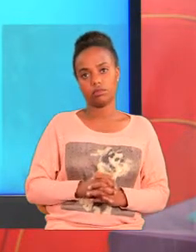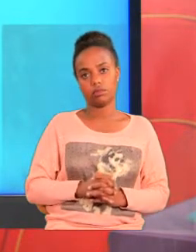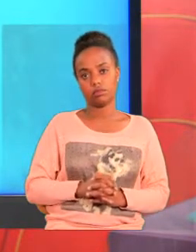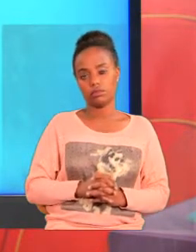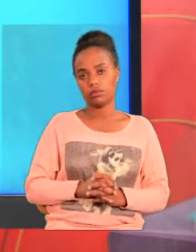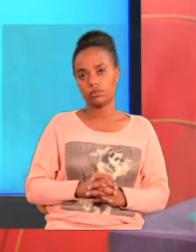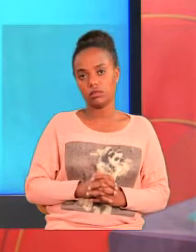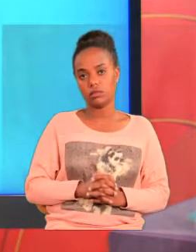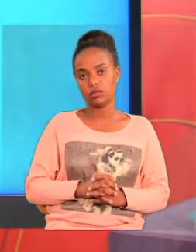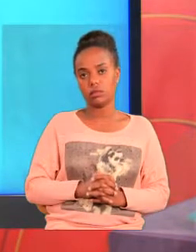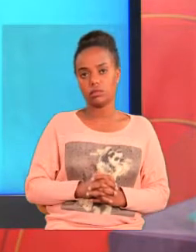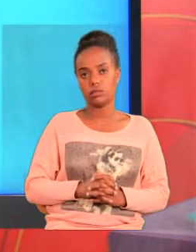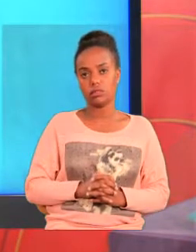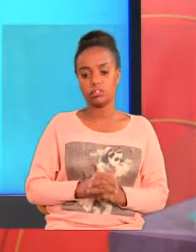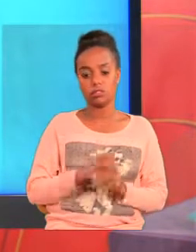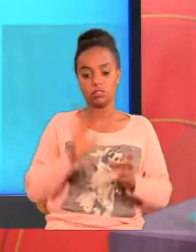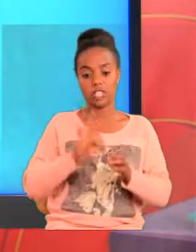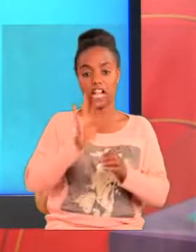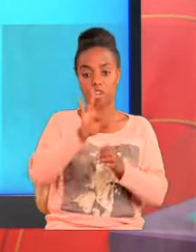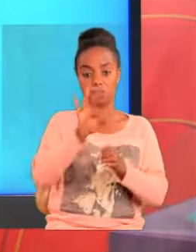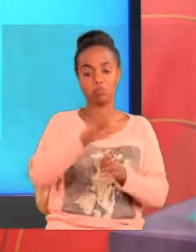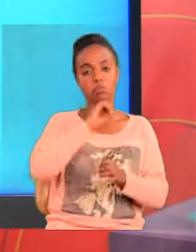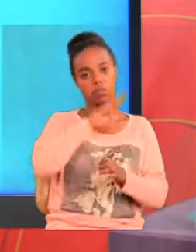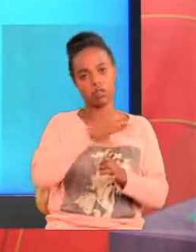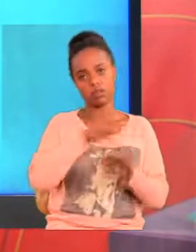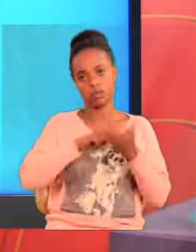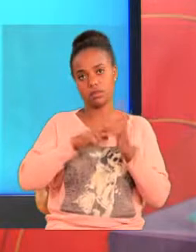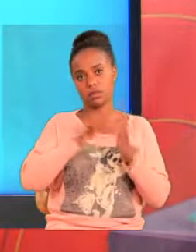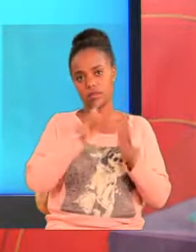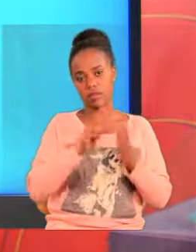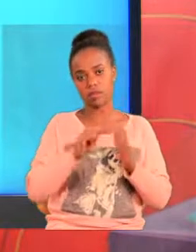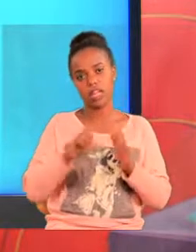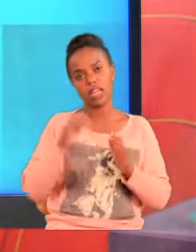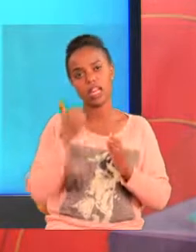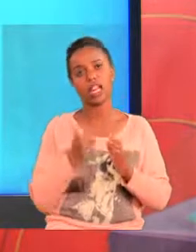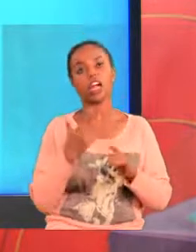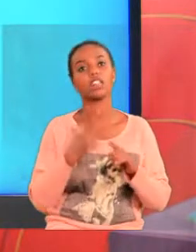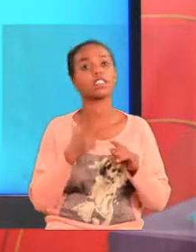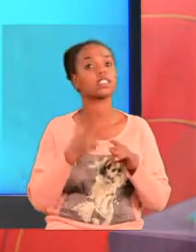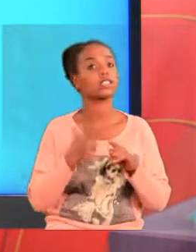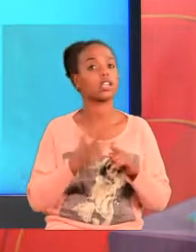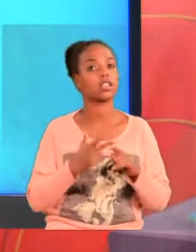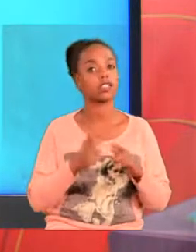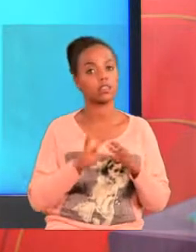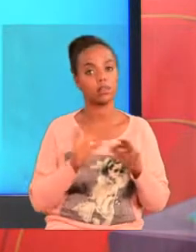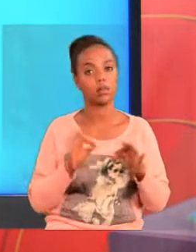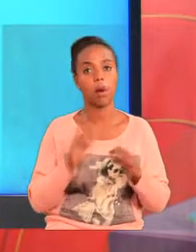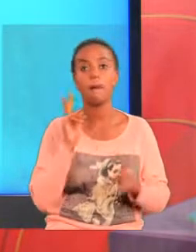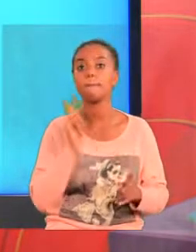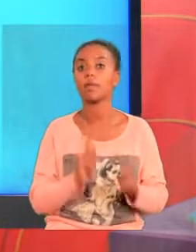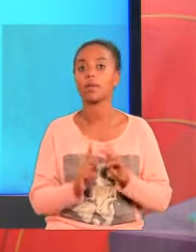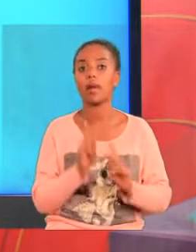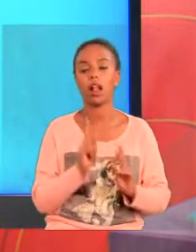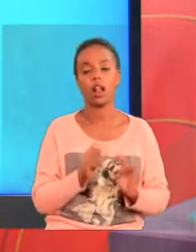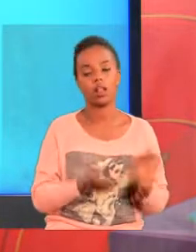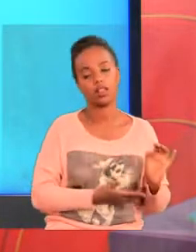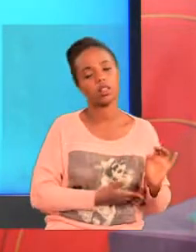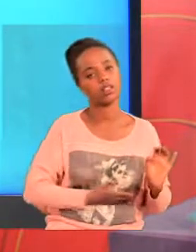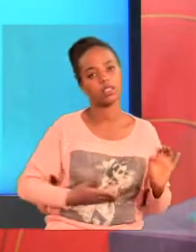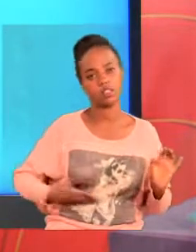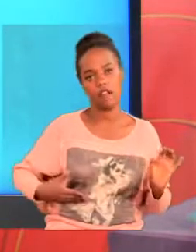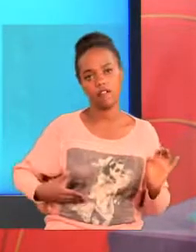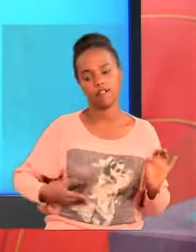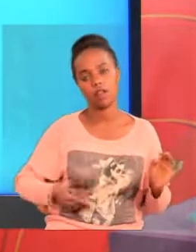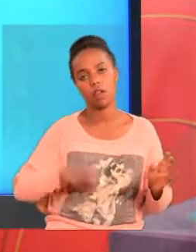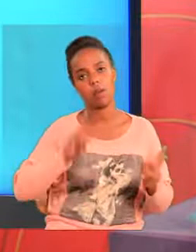The crops are ruined. Okay, what else? We have also another third statement here. The people will starve. The